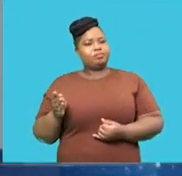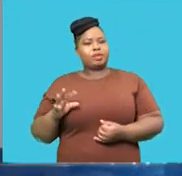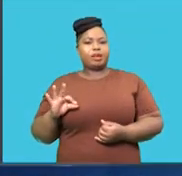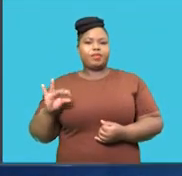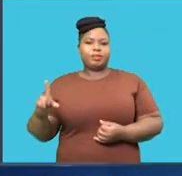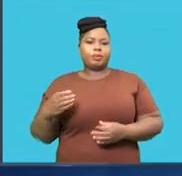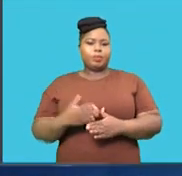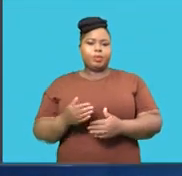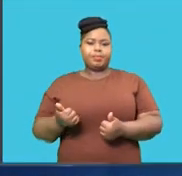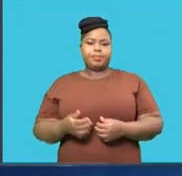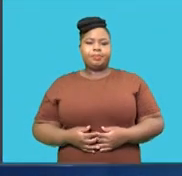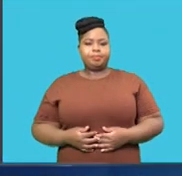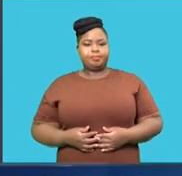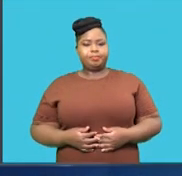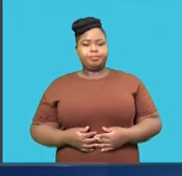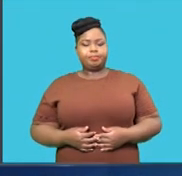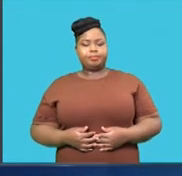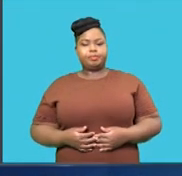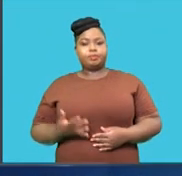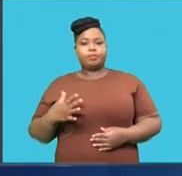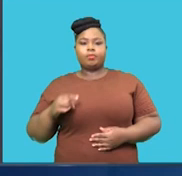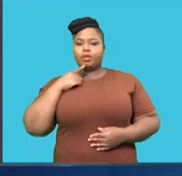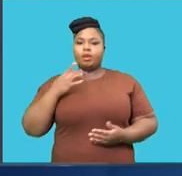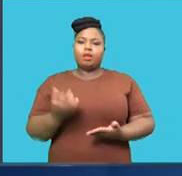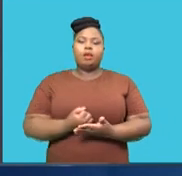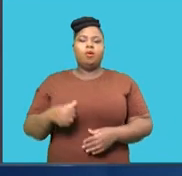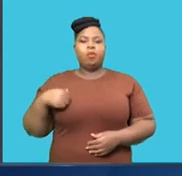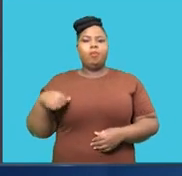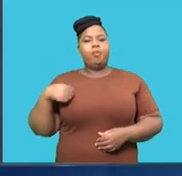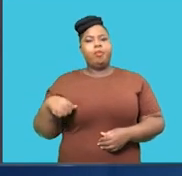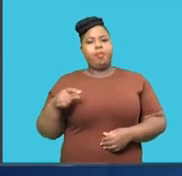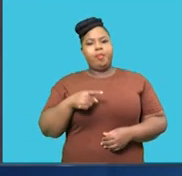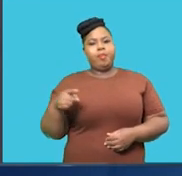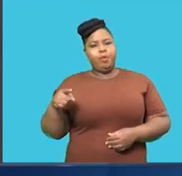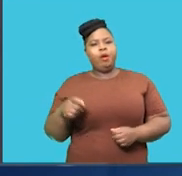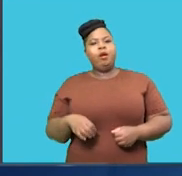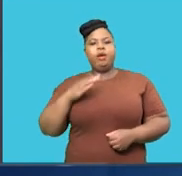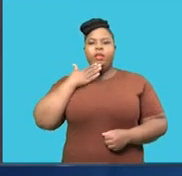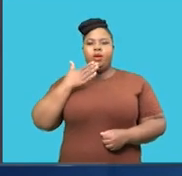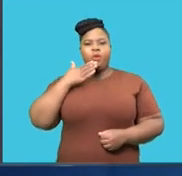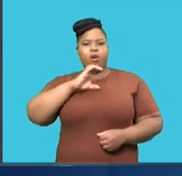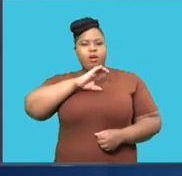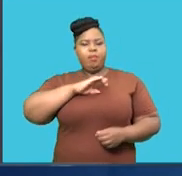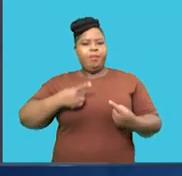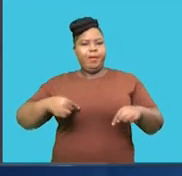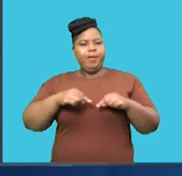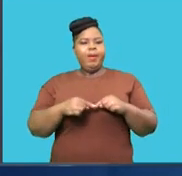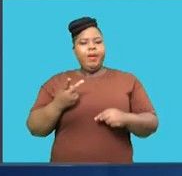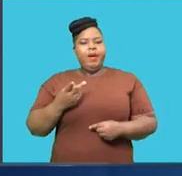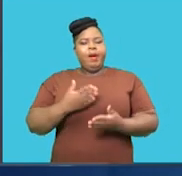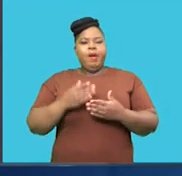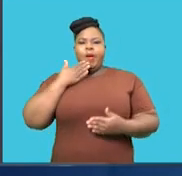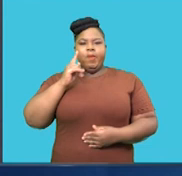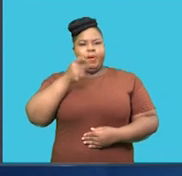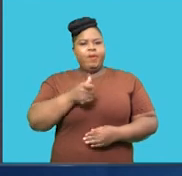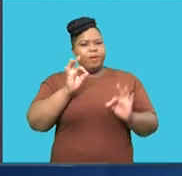letsatsi. I want to take this opportunity to thank our municipal customers and others, particularly those that pay us on